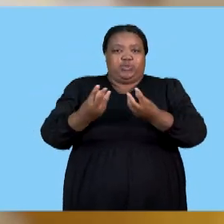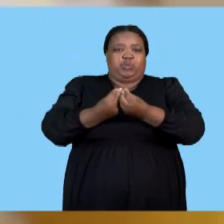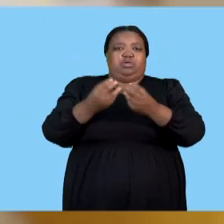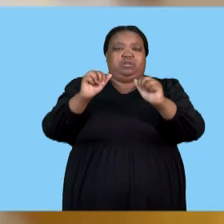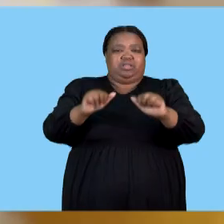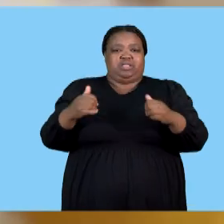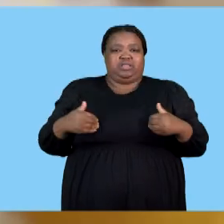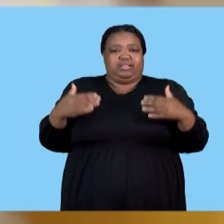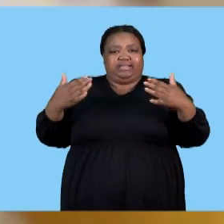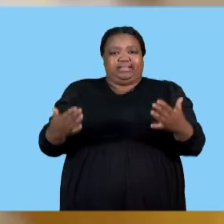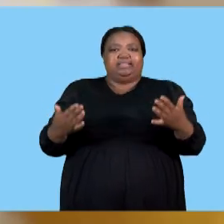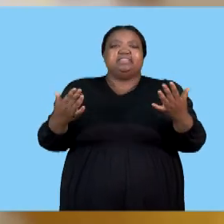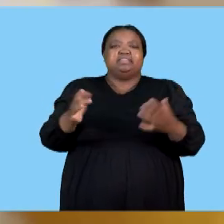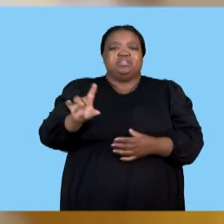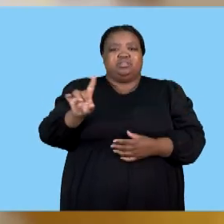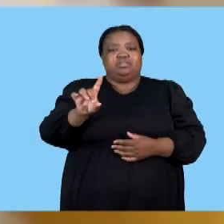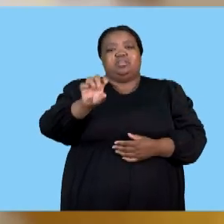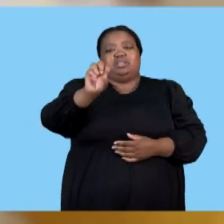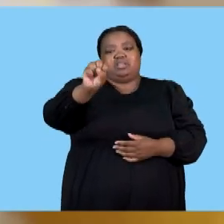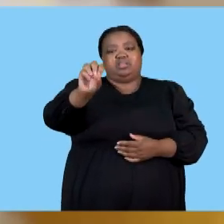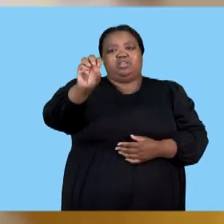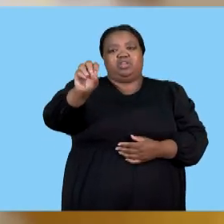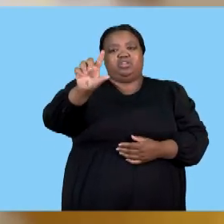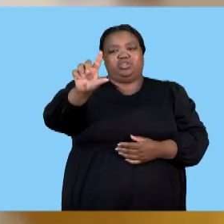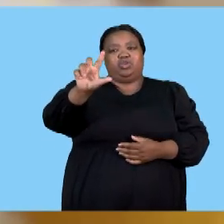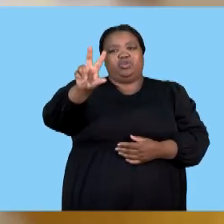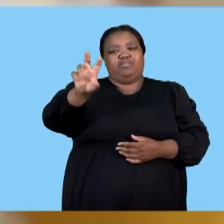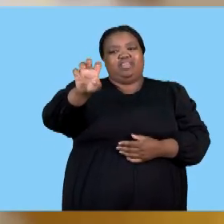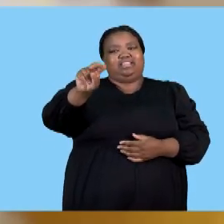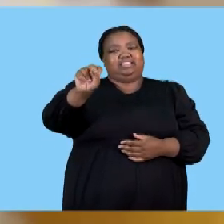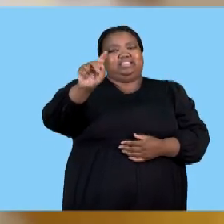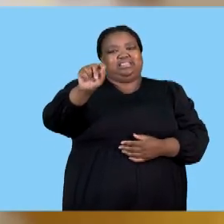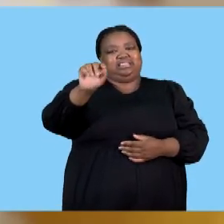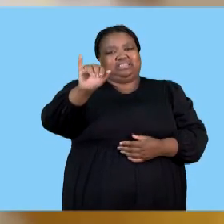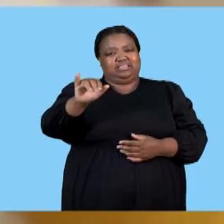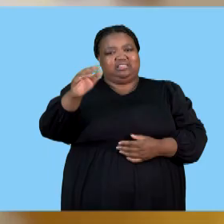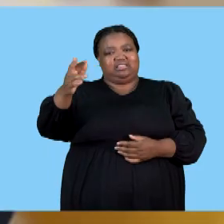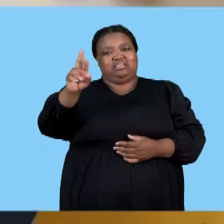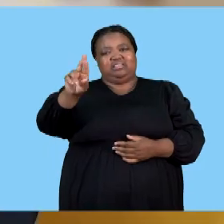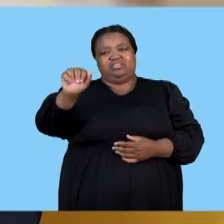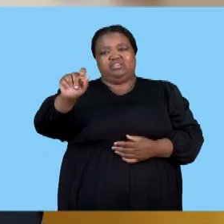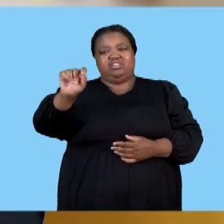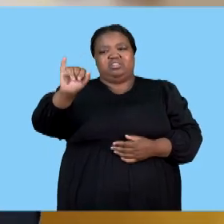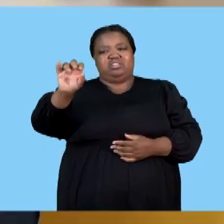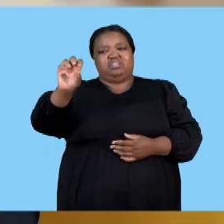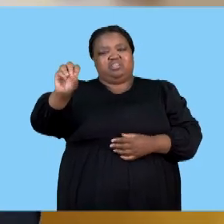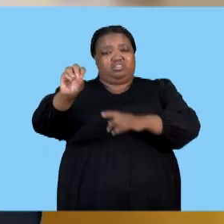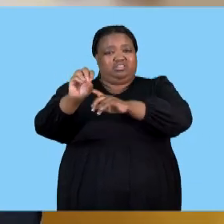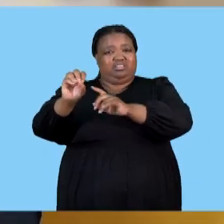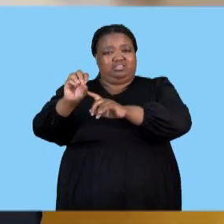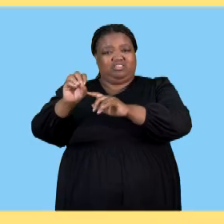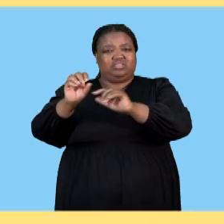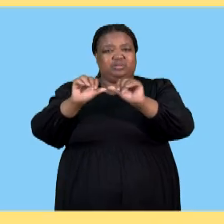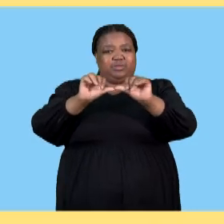today. And to begin off, I'm going to start with the solvency ratio. It is a financial